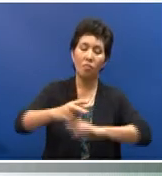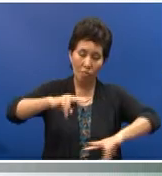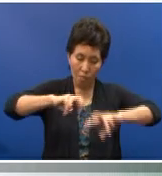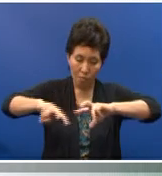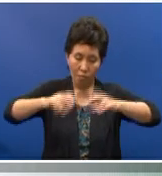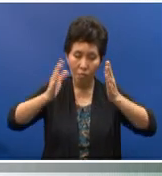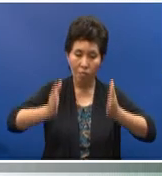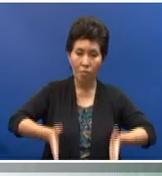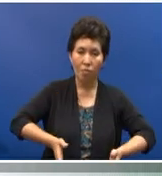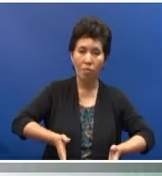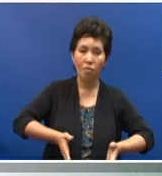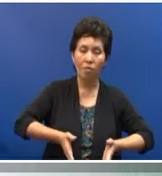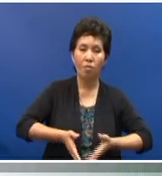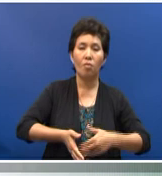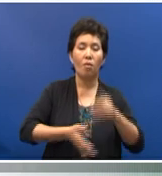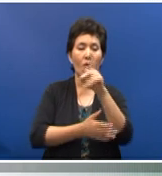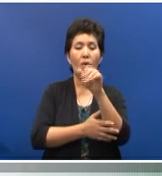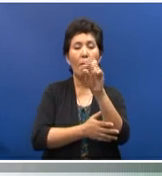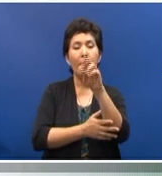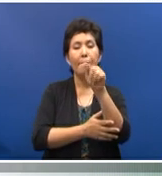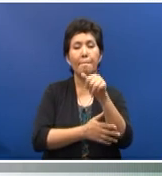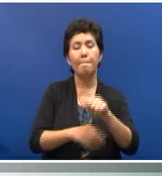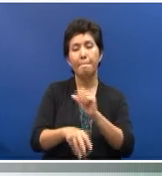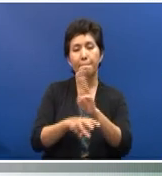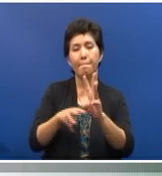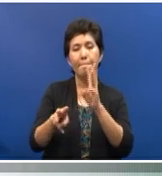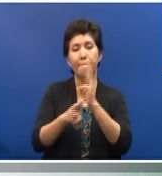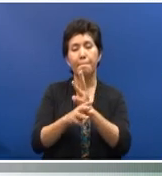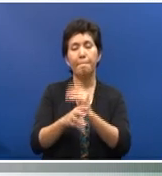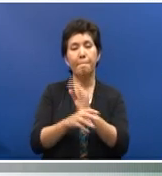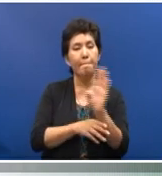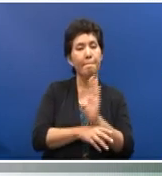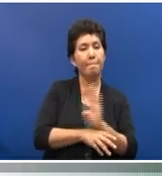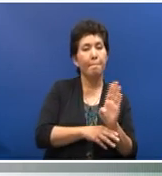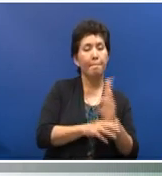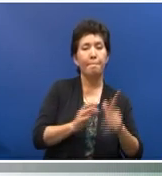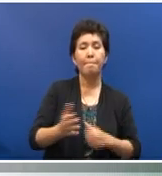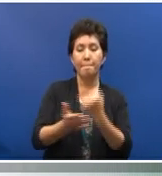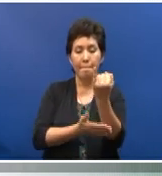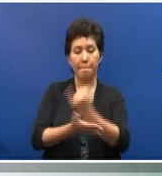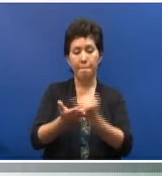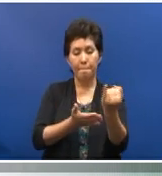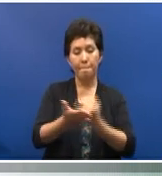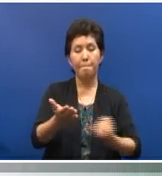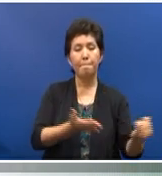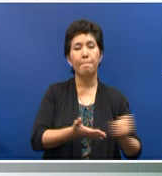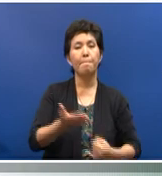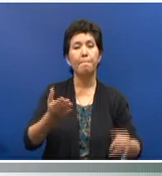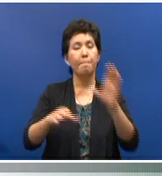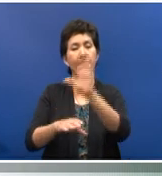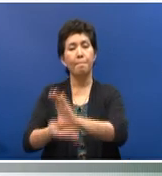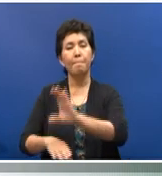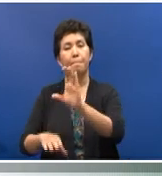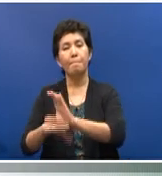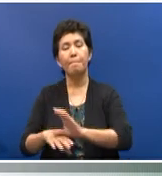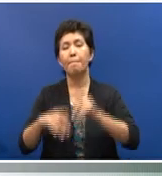research, you can be in the corporate world, okay, medicines and health, okay, the arts and the culture. You can be in